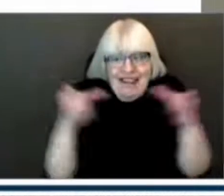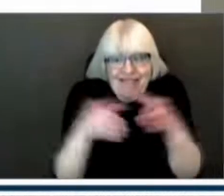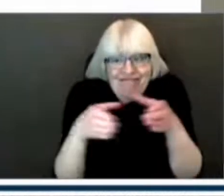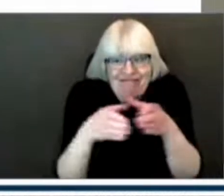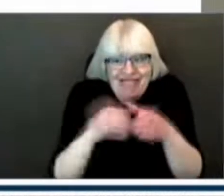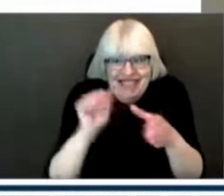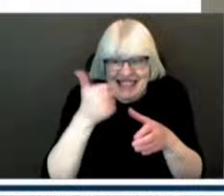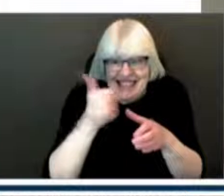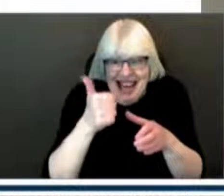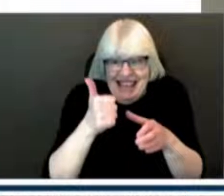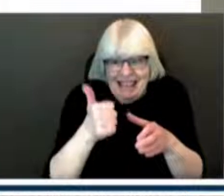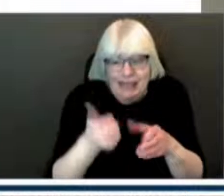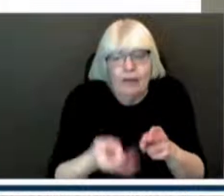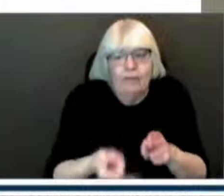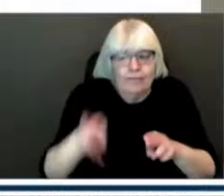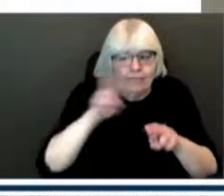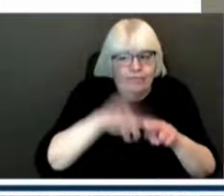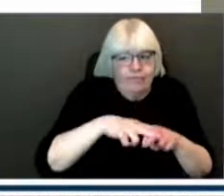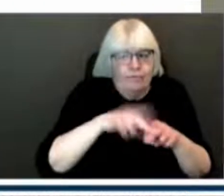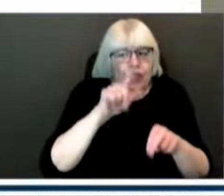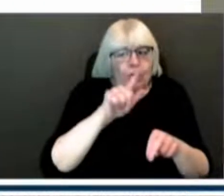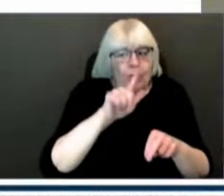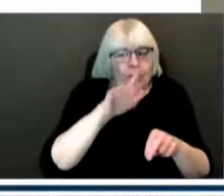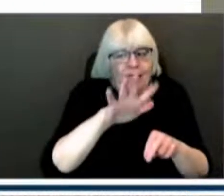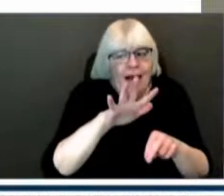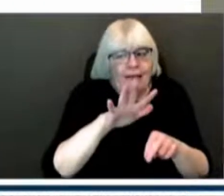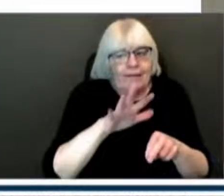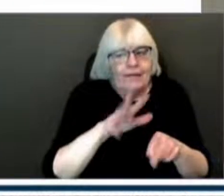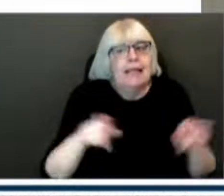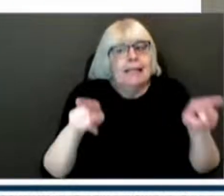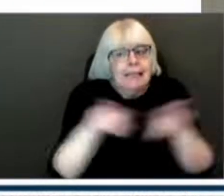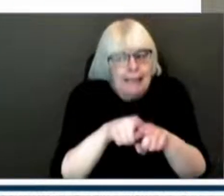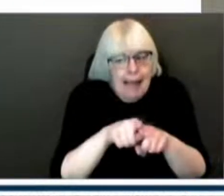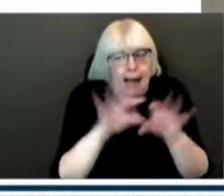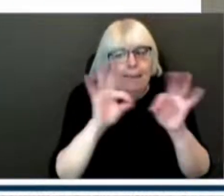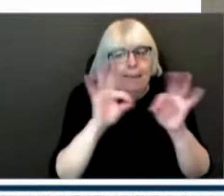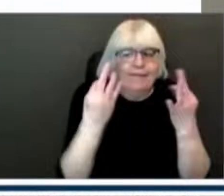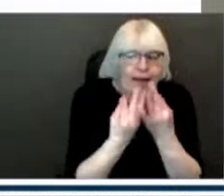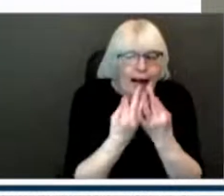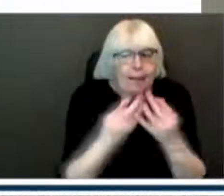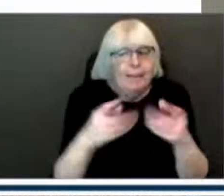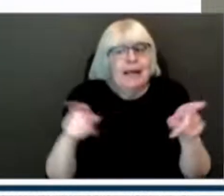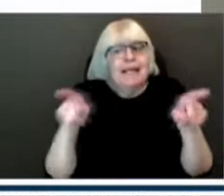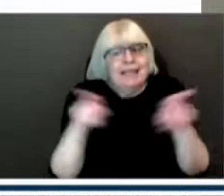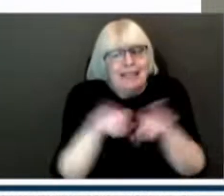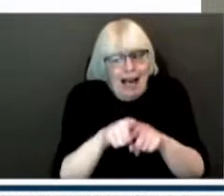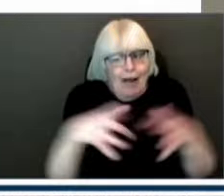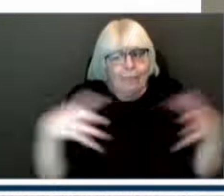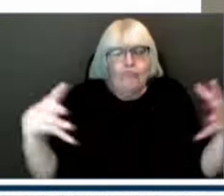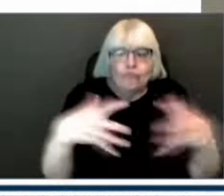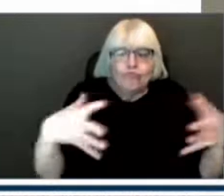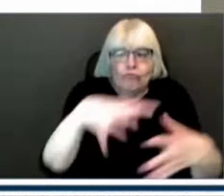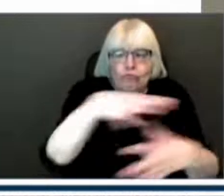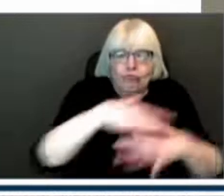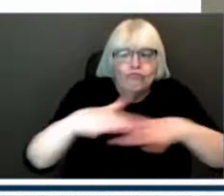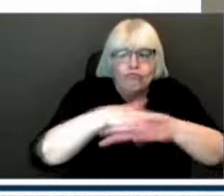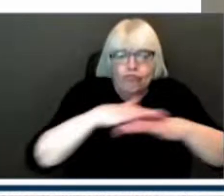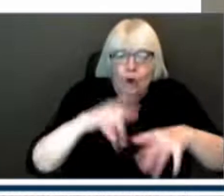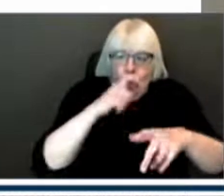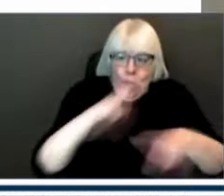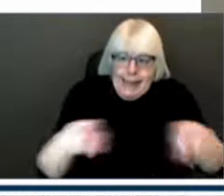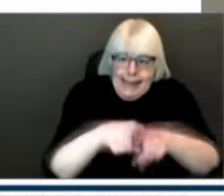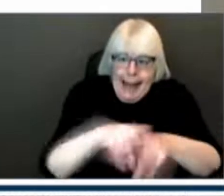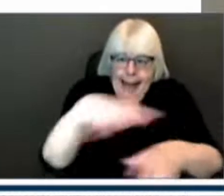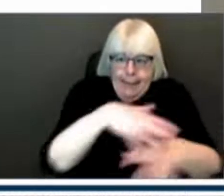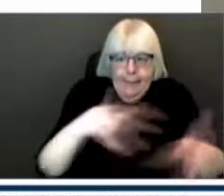same household or a consistent social group. Typically, this is for gatherings at people's homes. We will also increase the